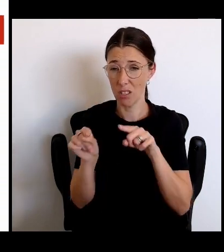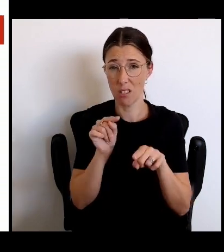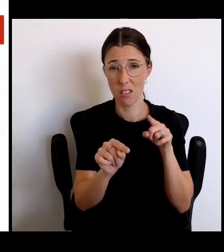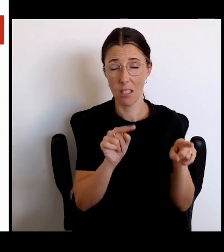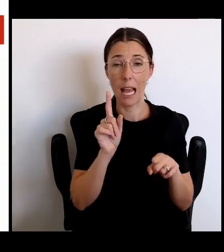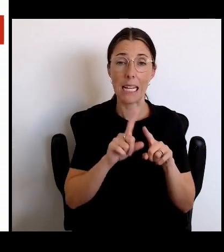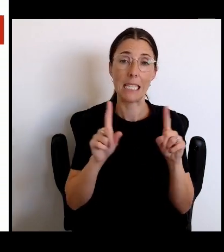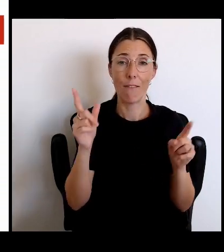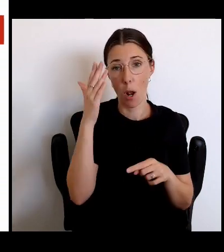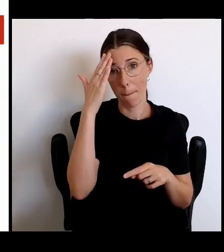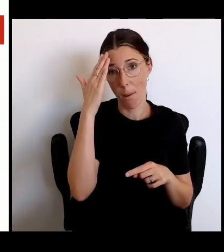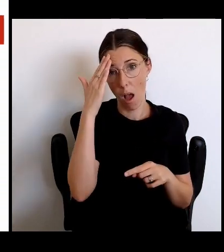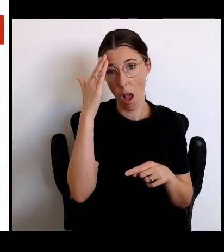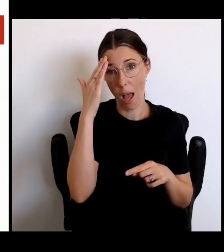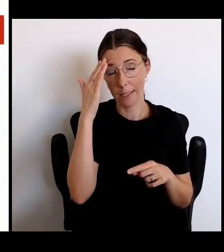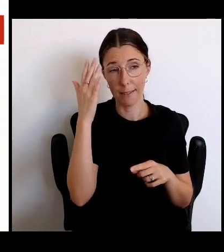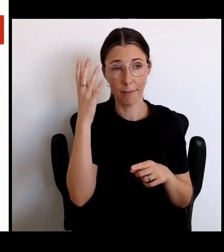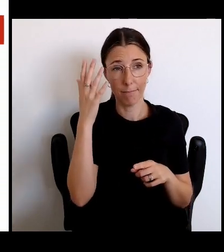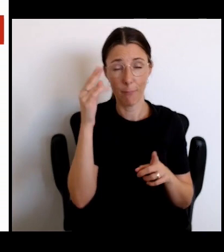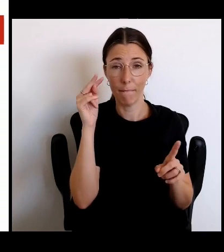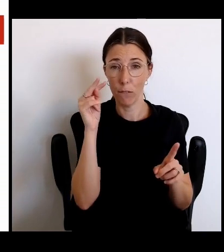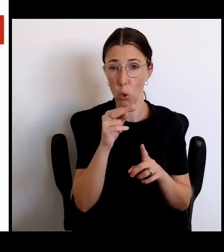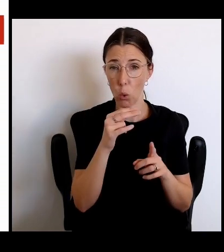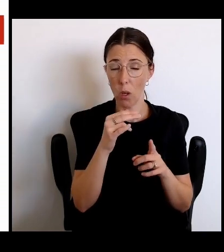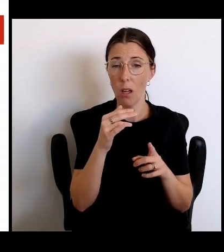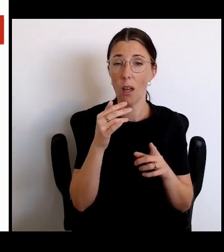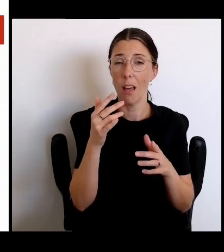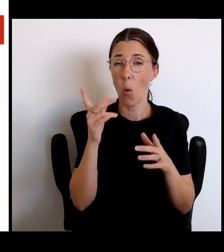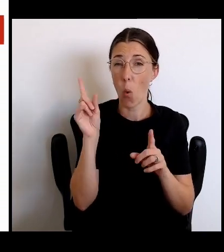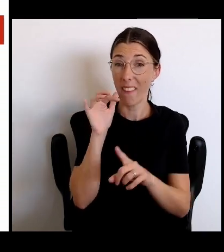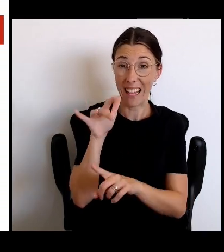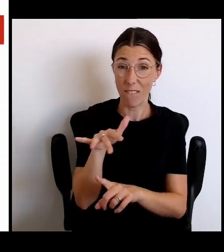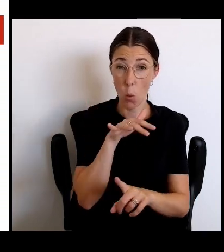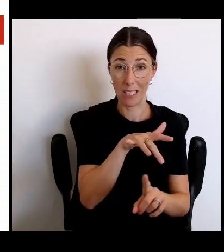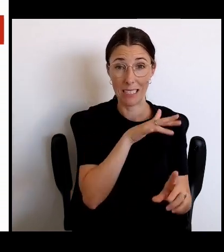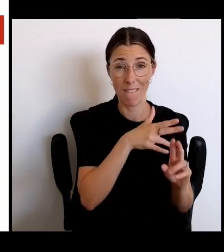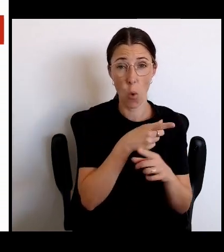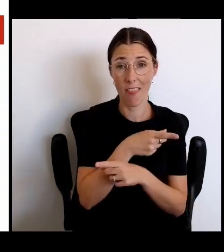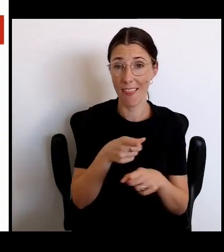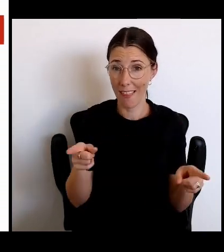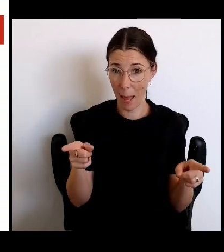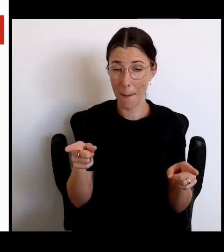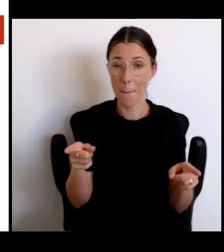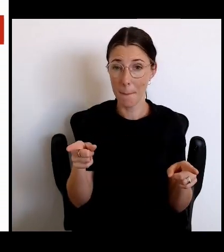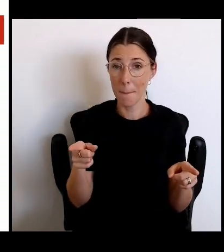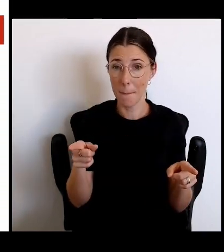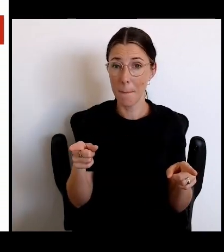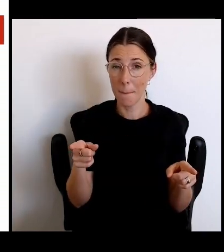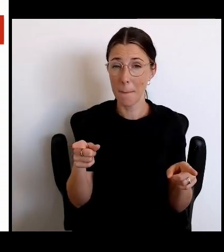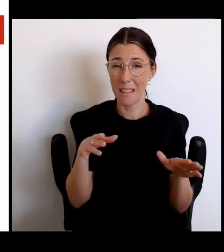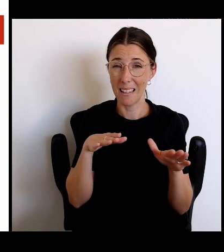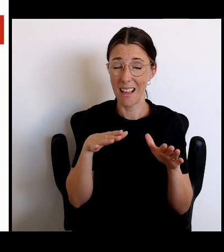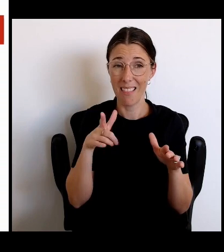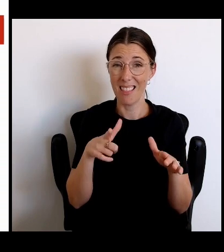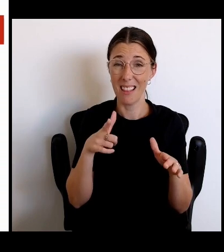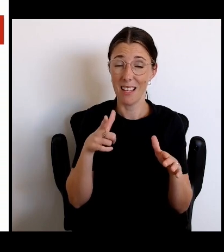mindsets, motivations and influences for teenagers that sit inside the vaping prevalence